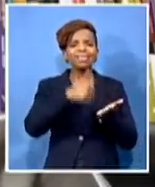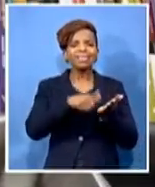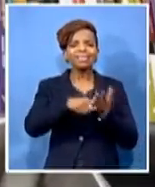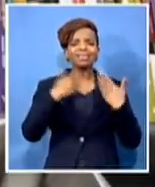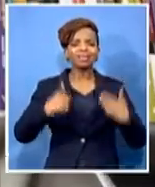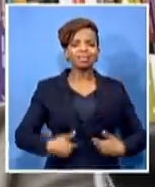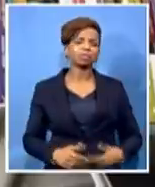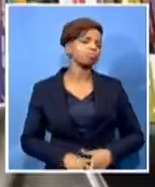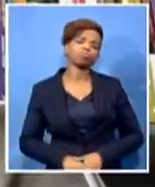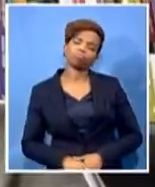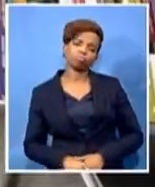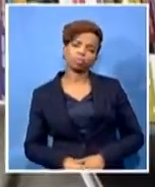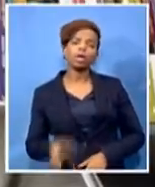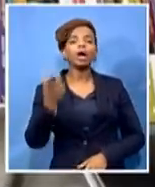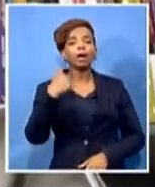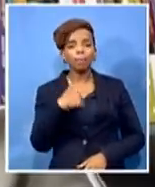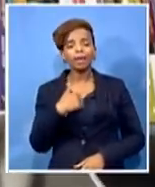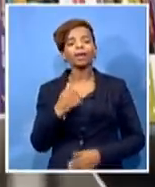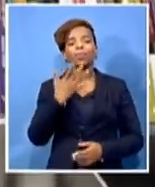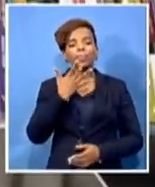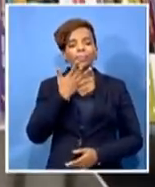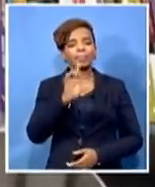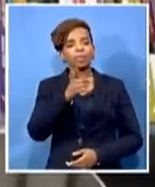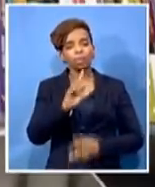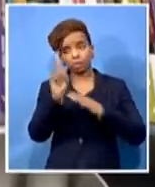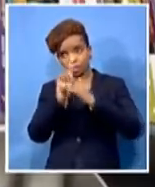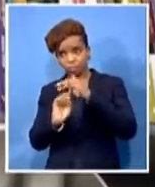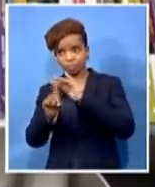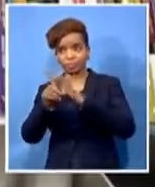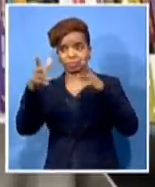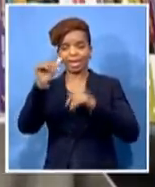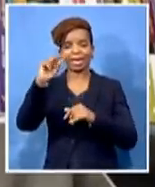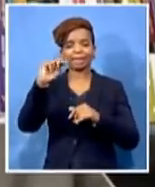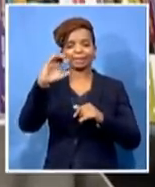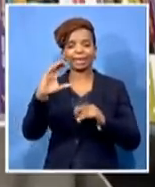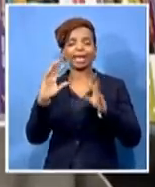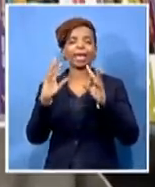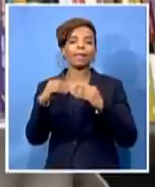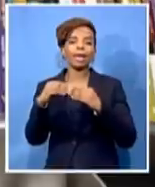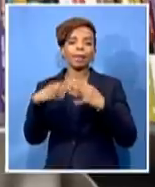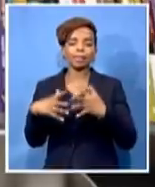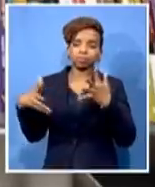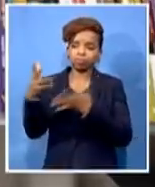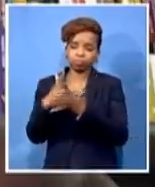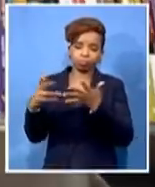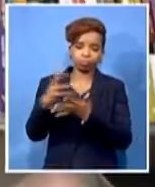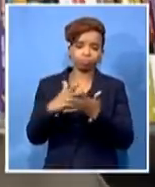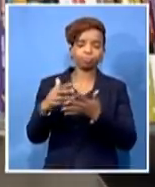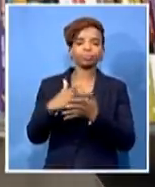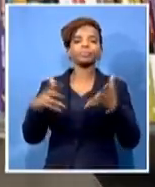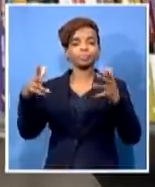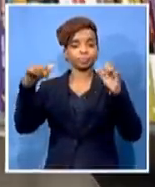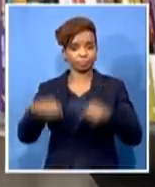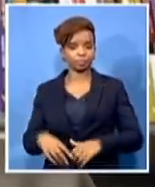ANC members in private. But then there are a lot of people who are in the